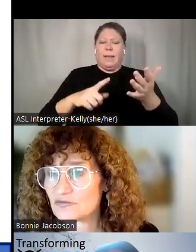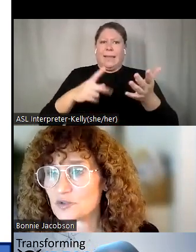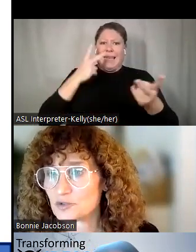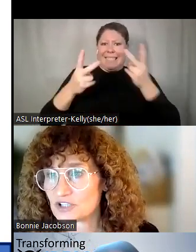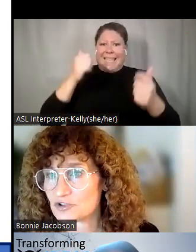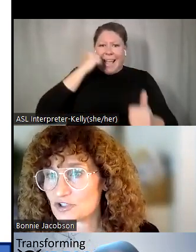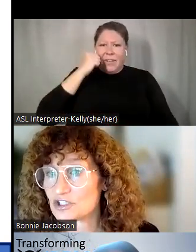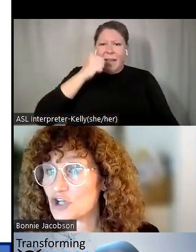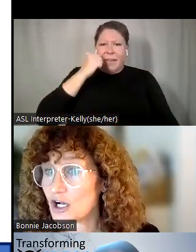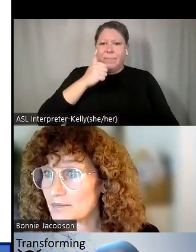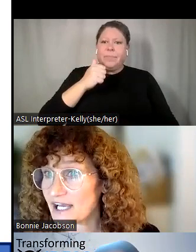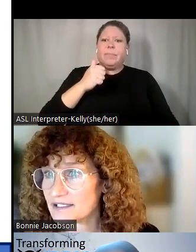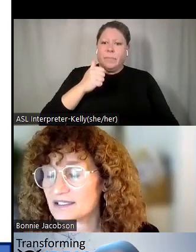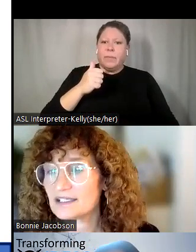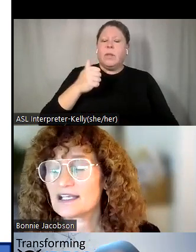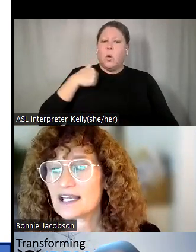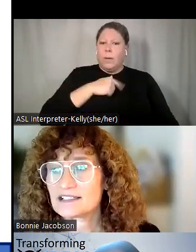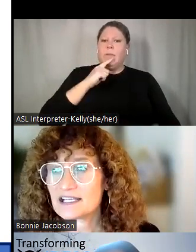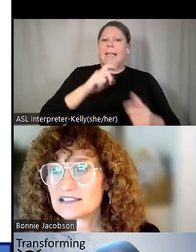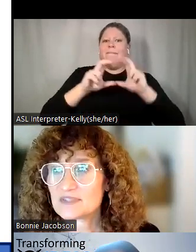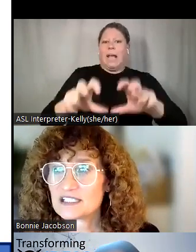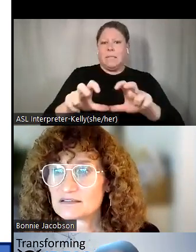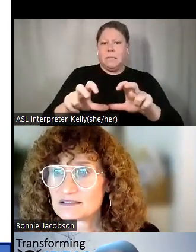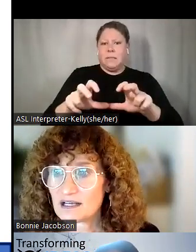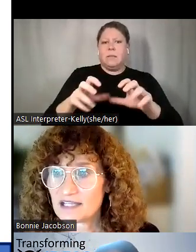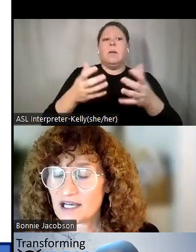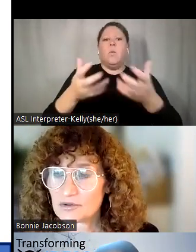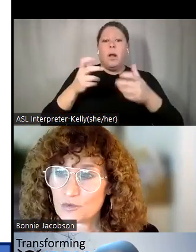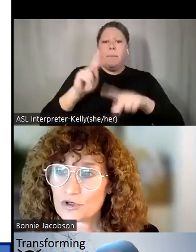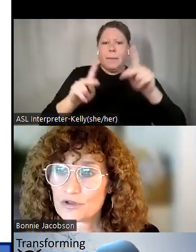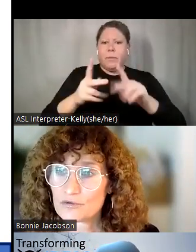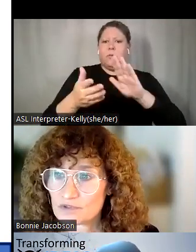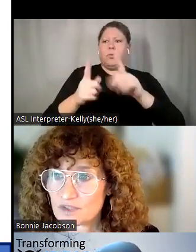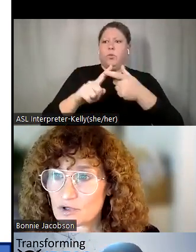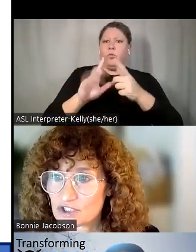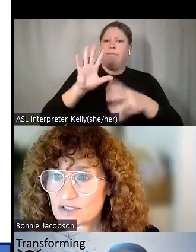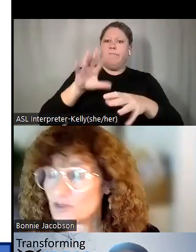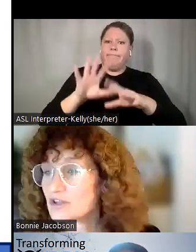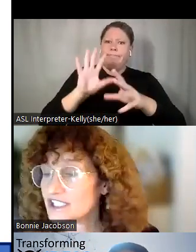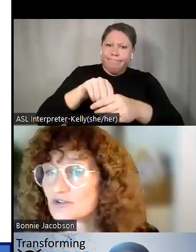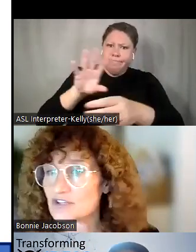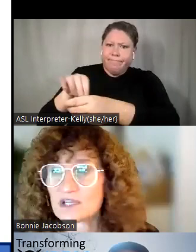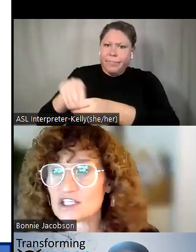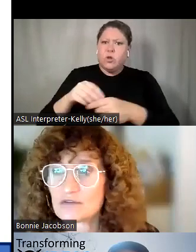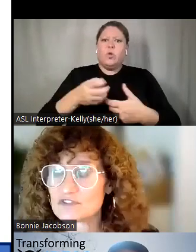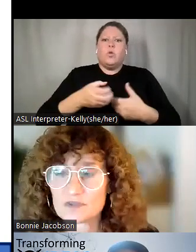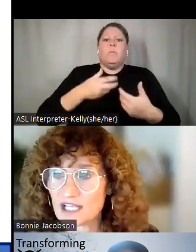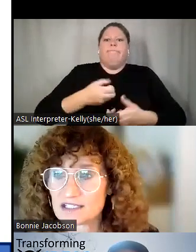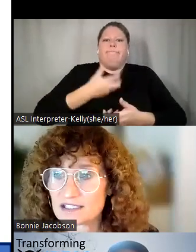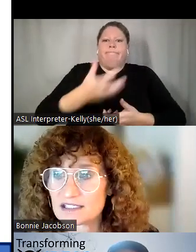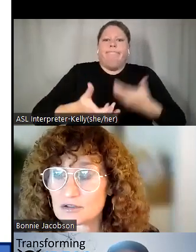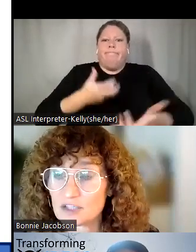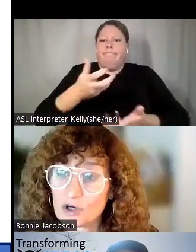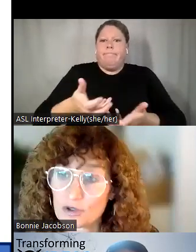that to give people an opportunity to talk about it and gain some skills on how to work through those emotions. The Lean Transformation Office was